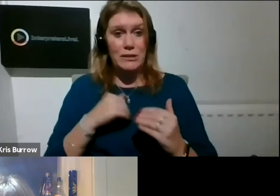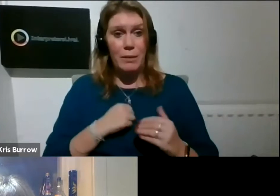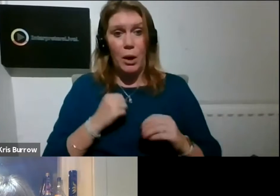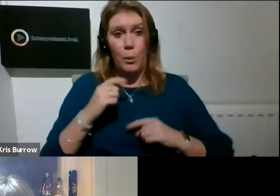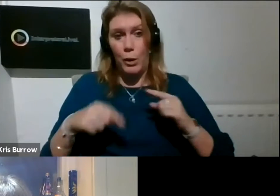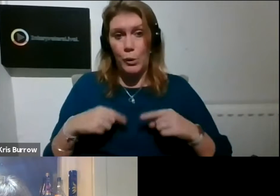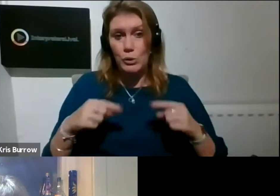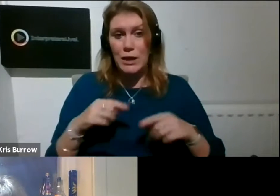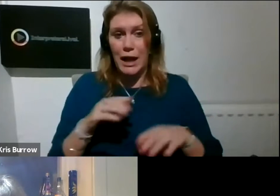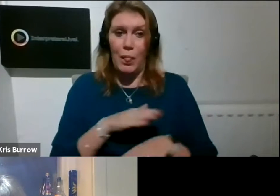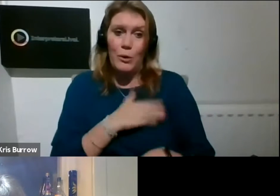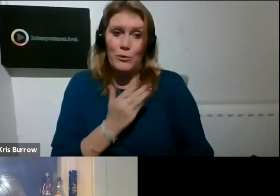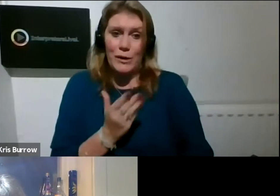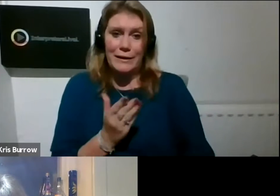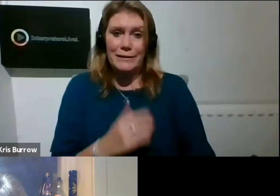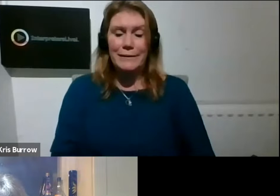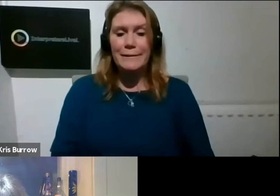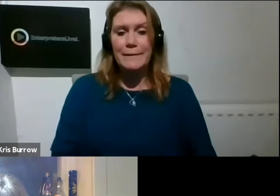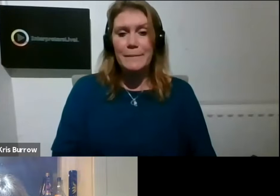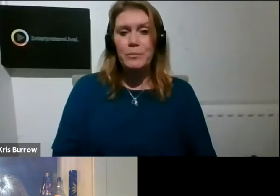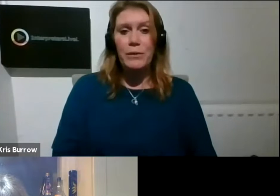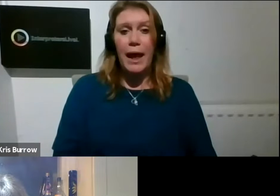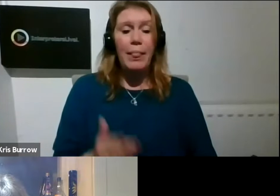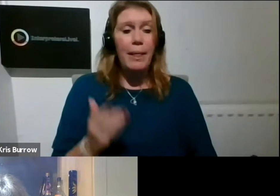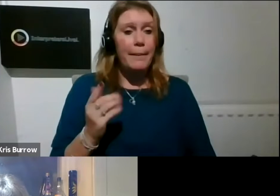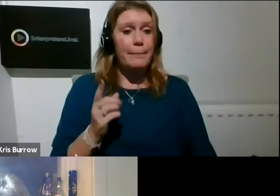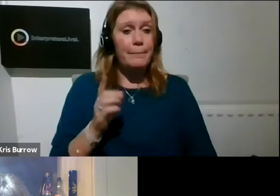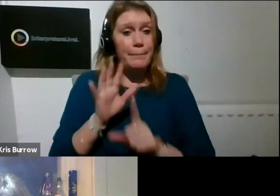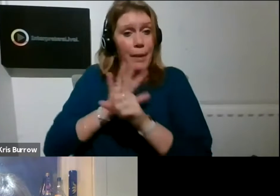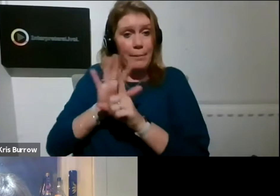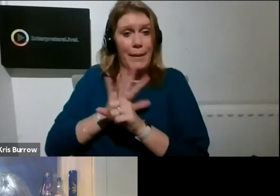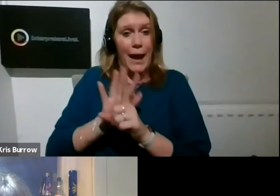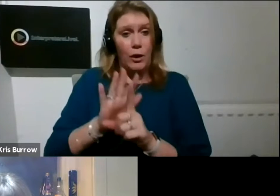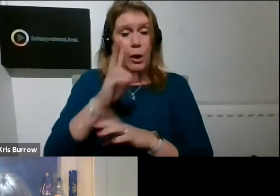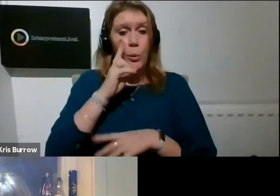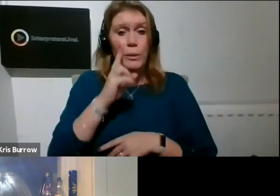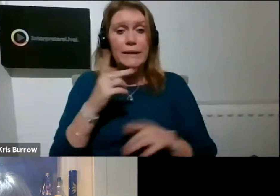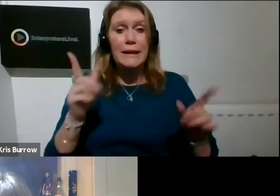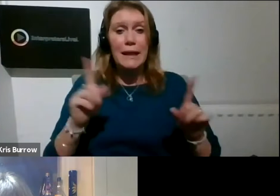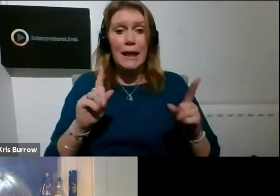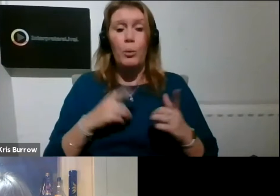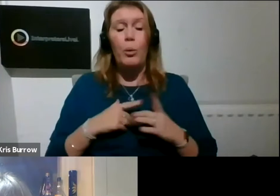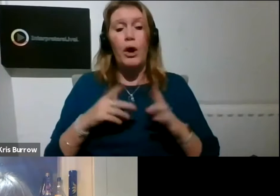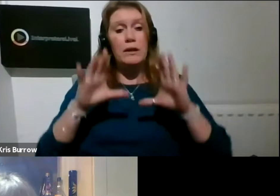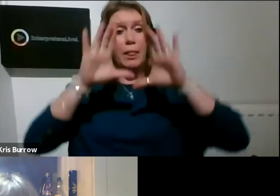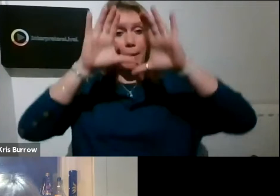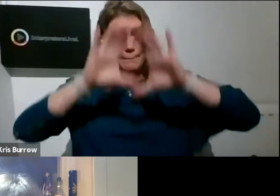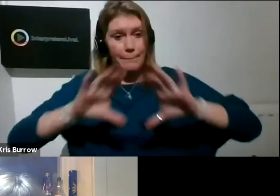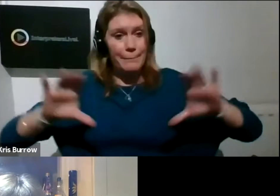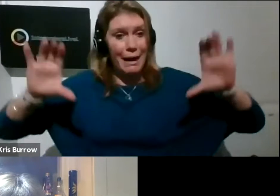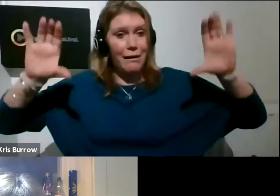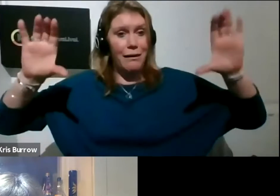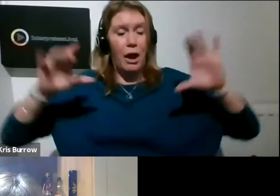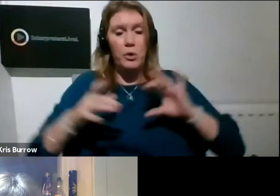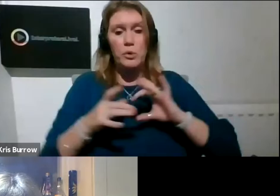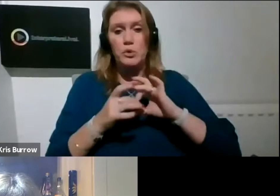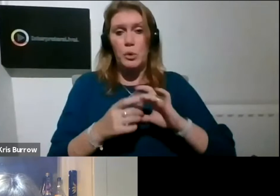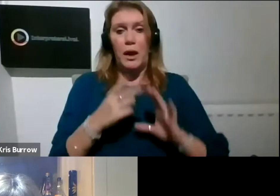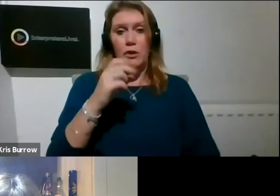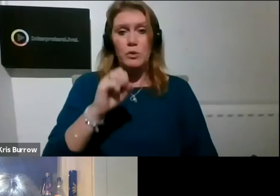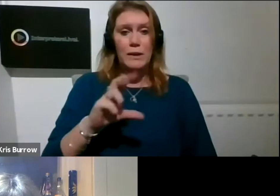flash of that. Behind me, you can see a little bit of the Together 2012 graffiti banner. We created that